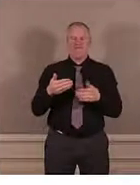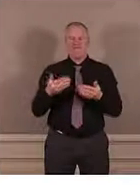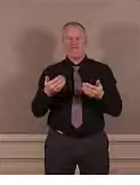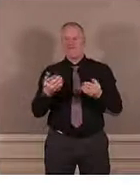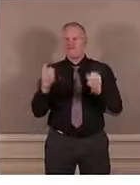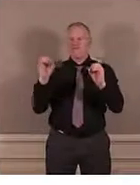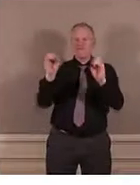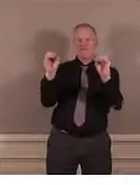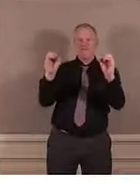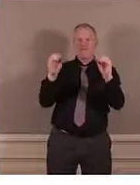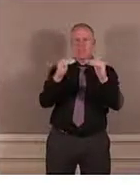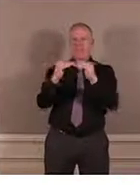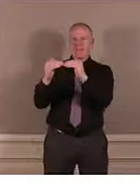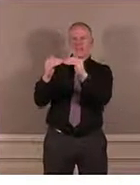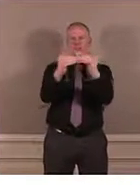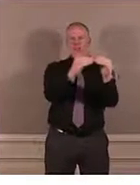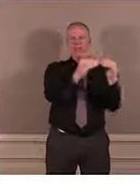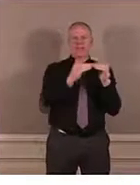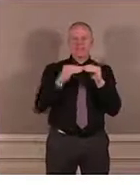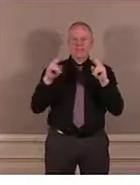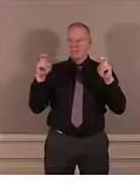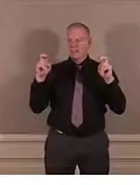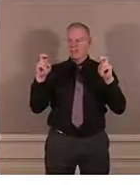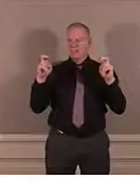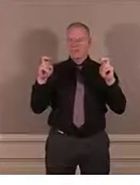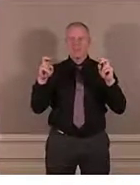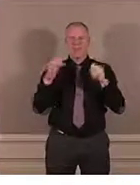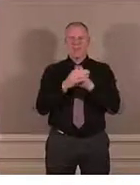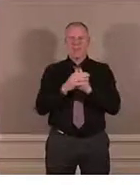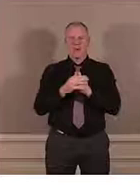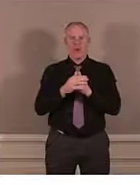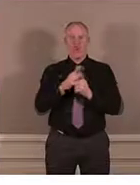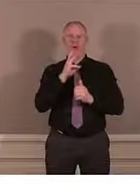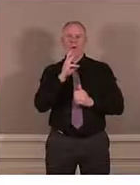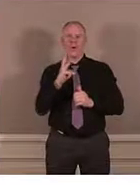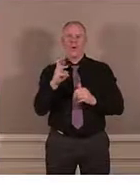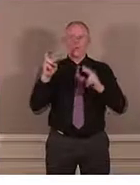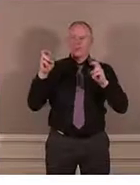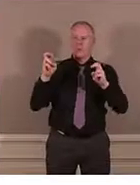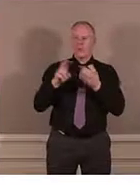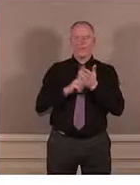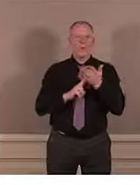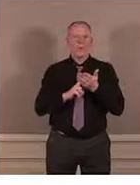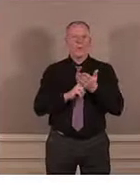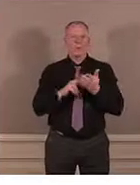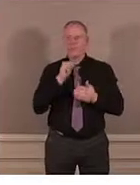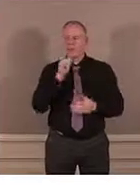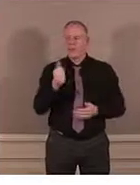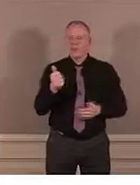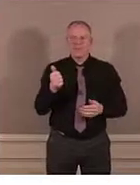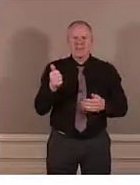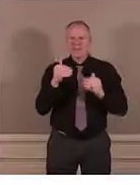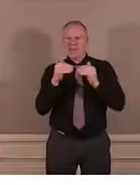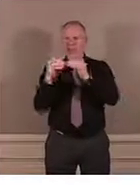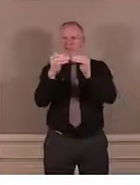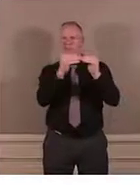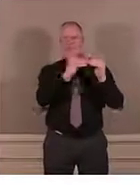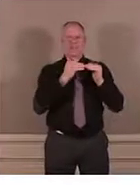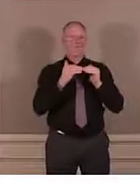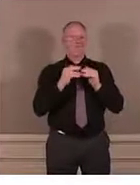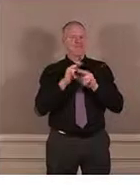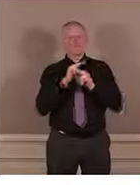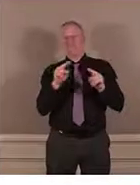a standard definition for some of the relevant terms that we were interested in looking at, and it's just